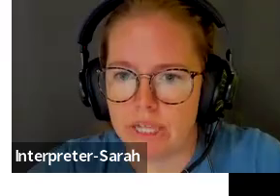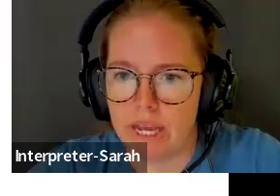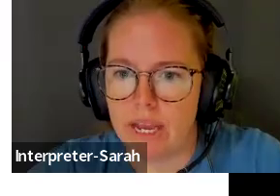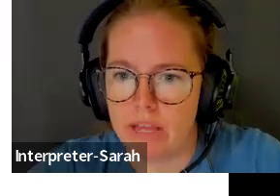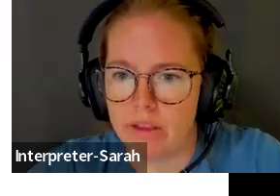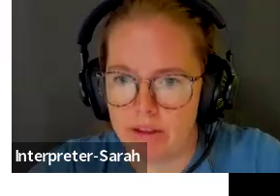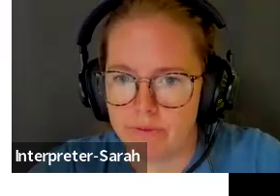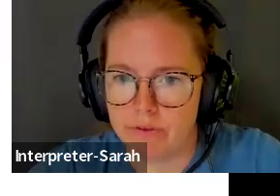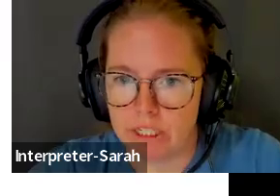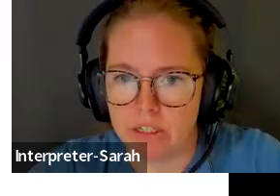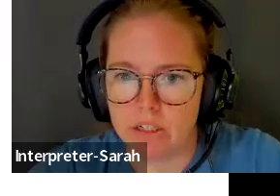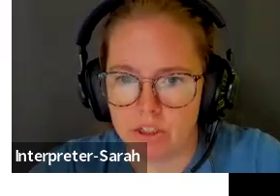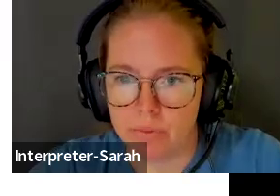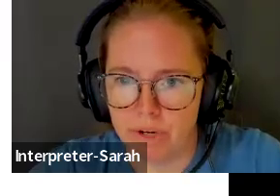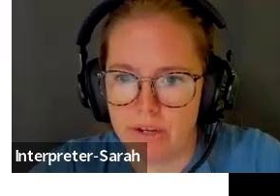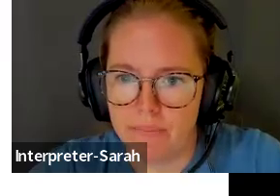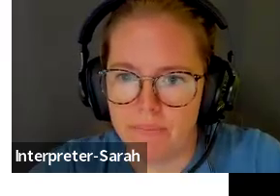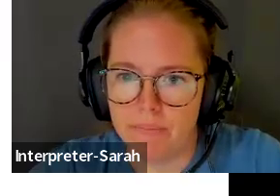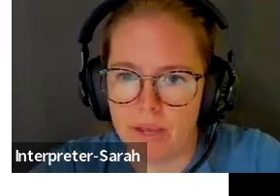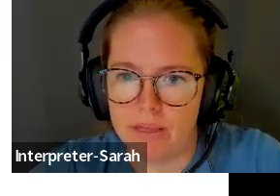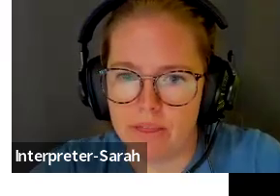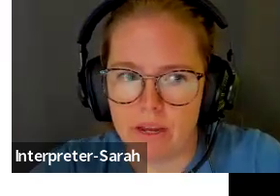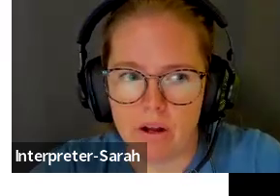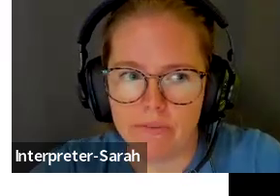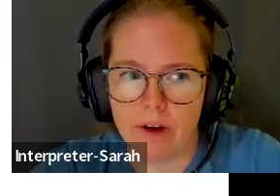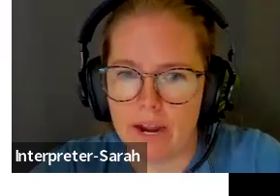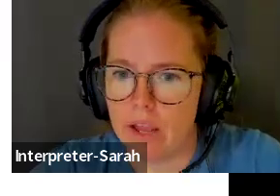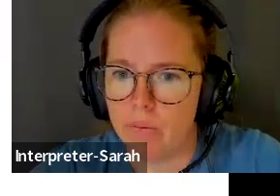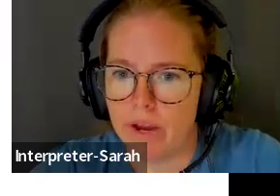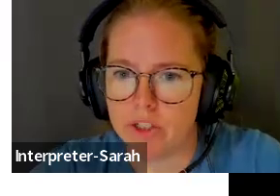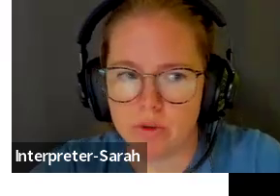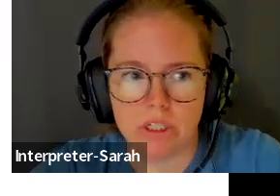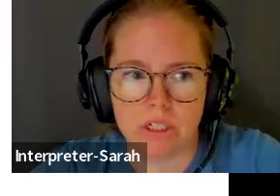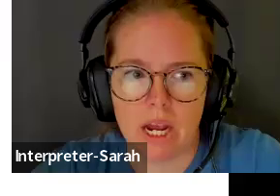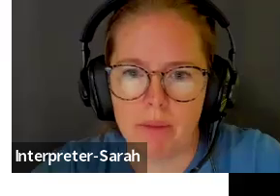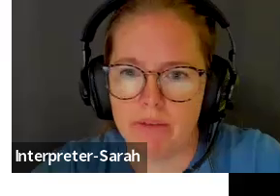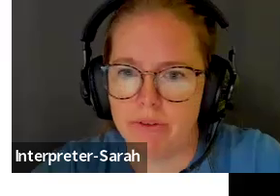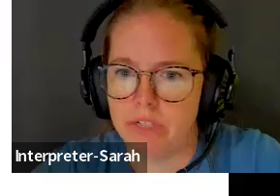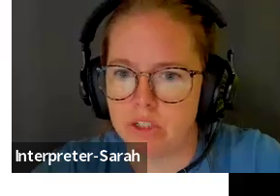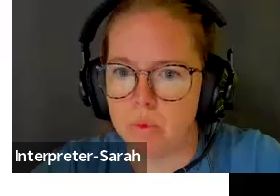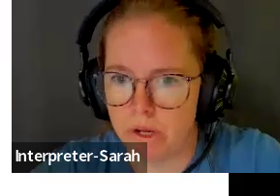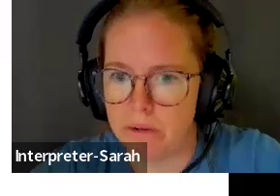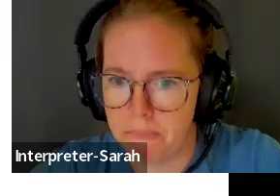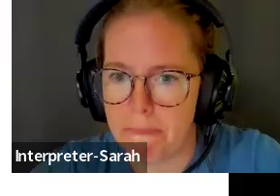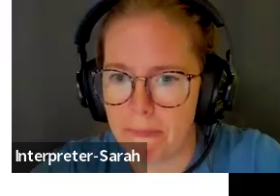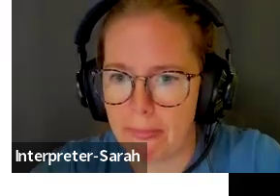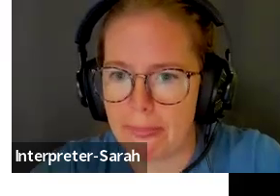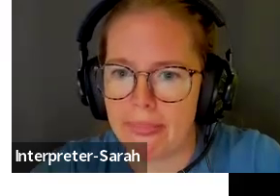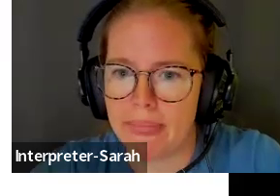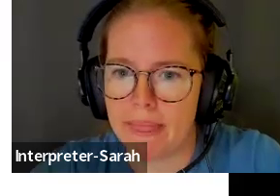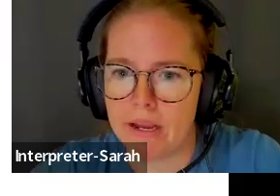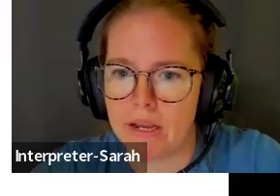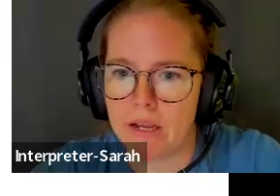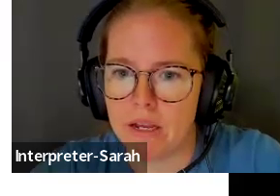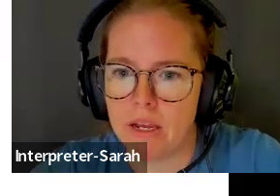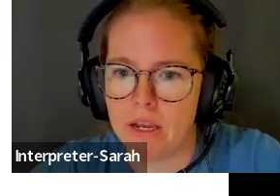through Thursday, 8:15 to 3. And then on Friday, we have a shortened time, 8:15 to 1.